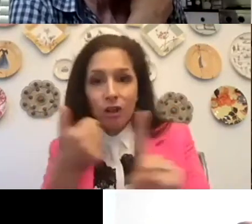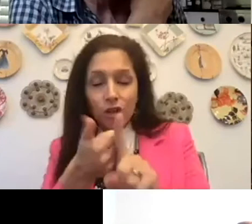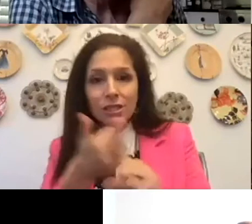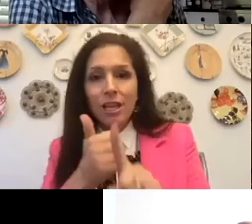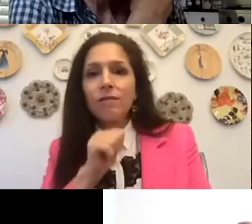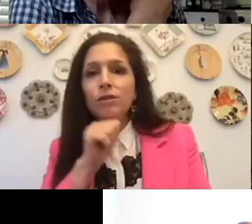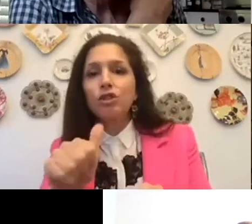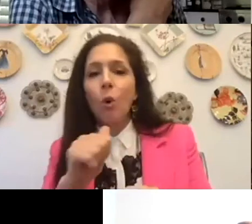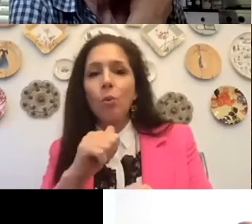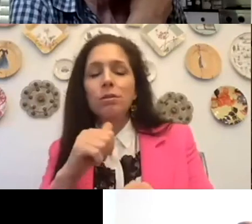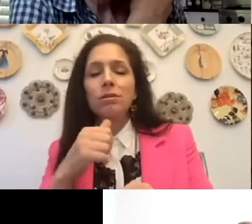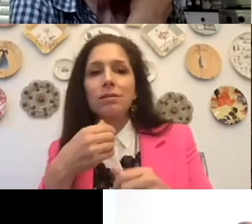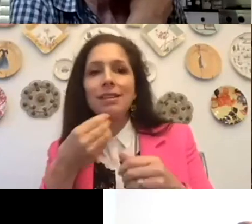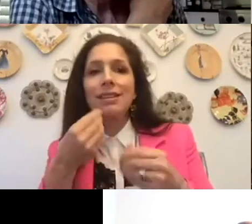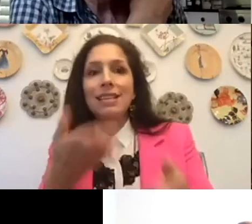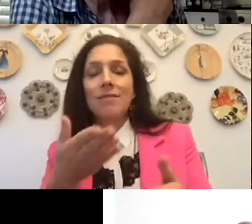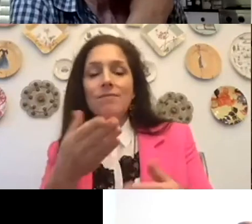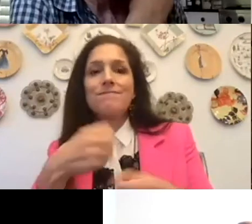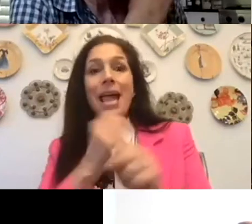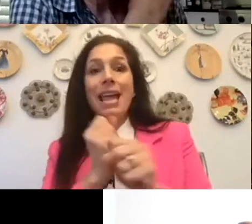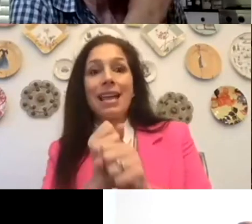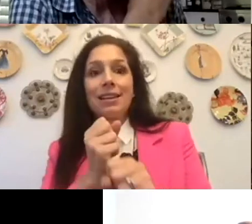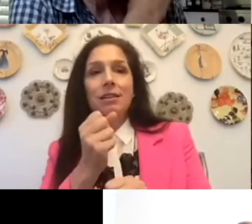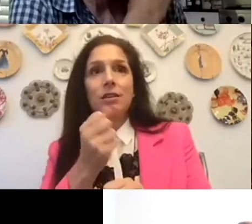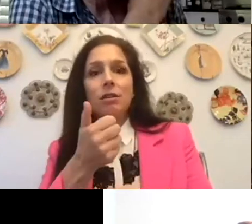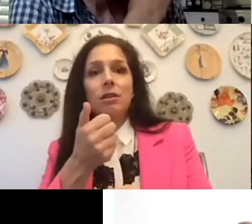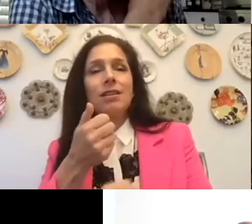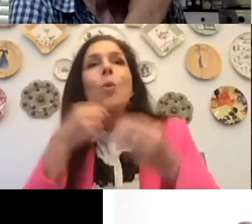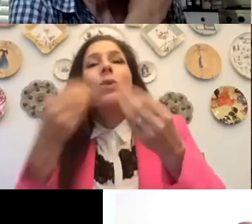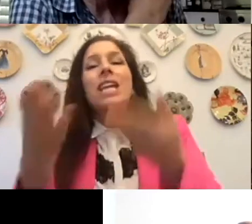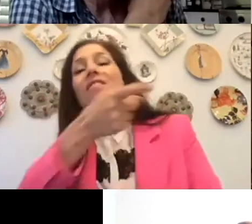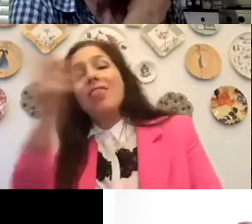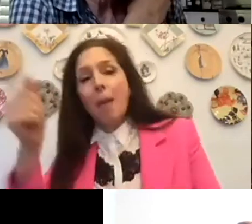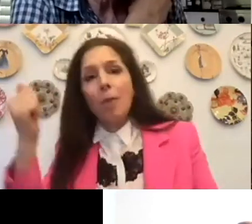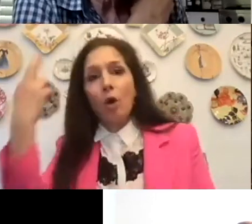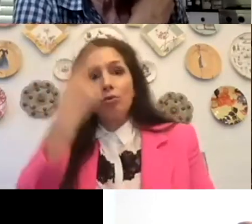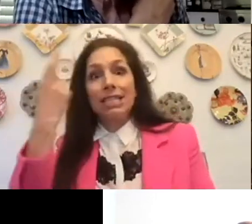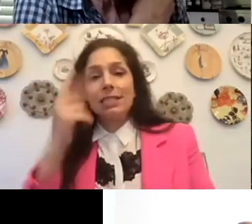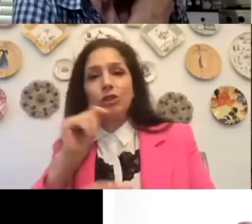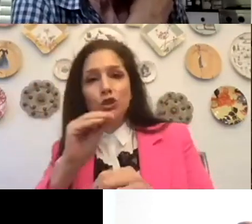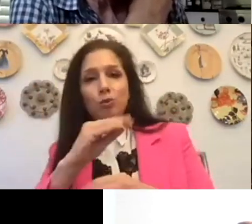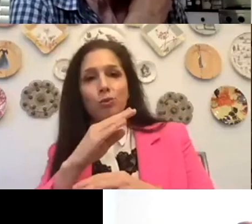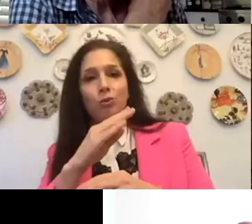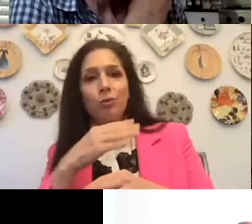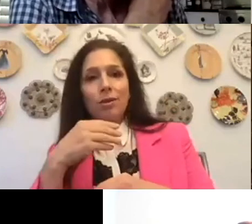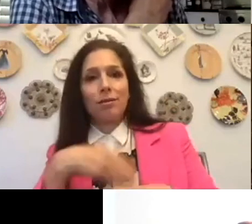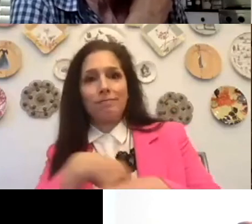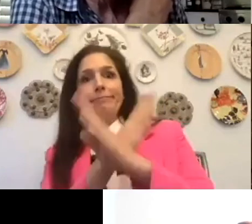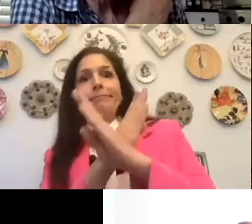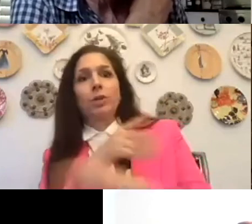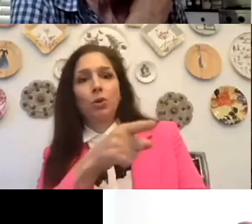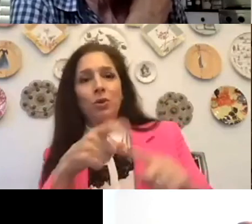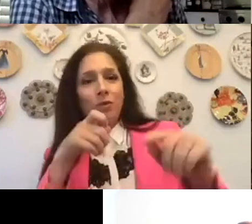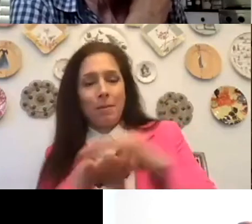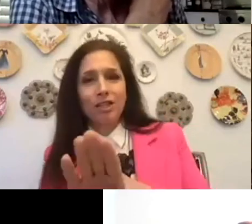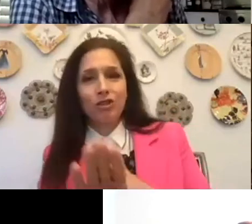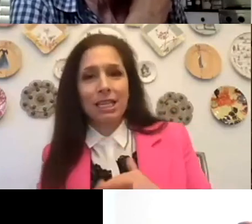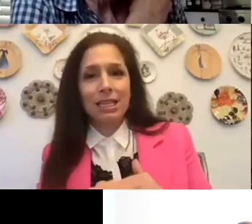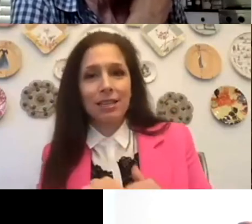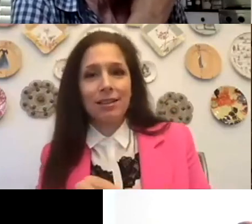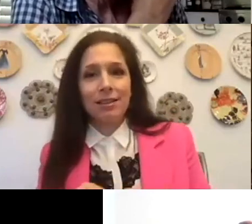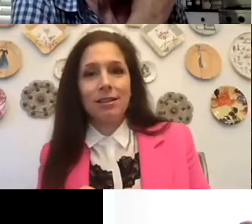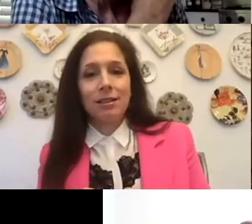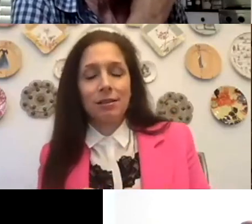and then selling yourself, don't give them a reason to like put